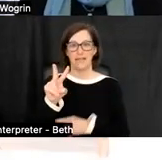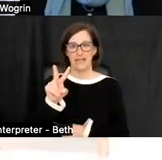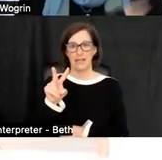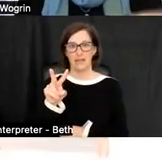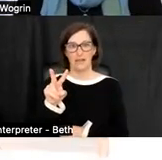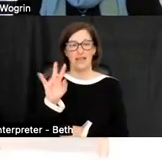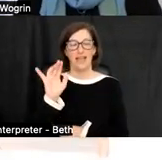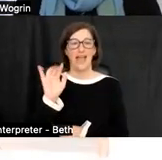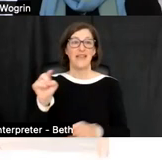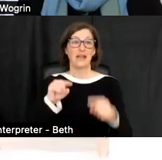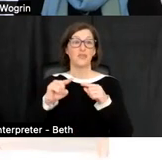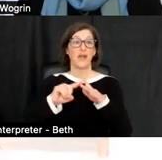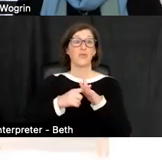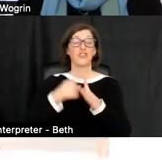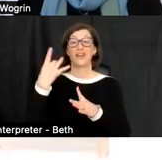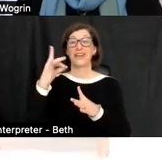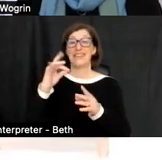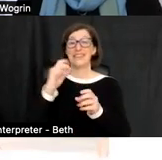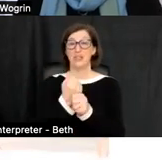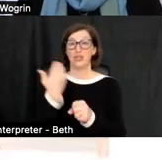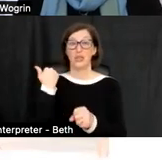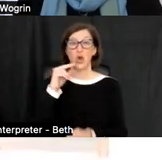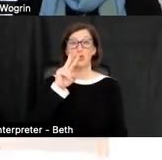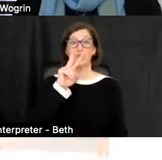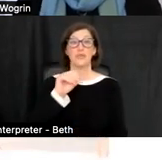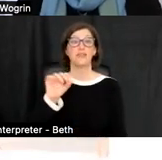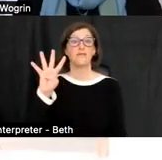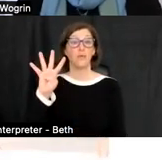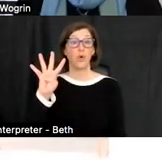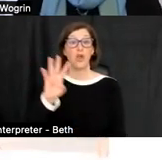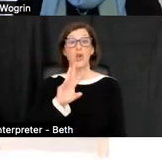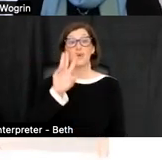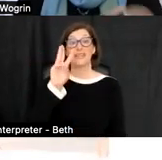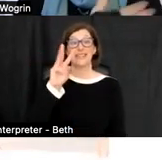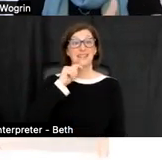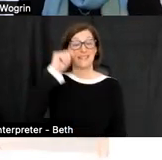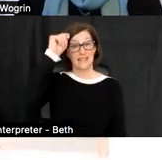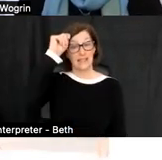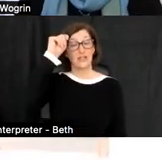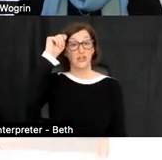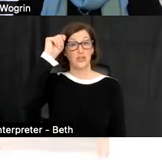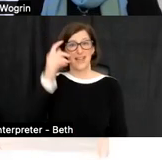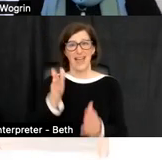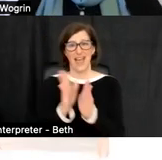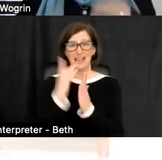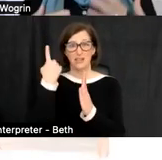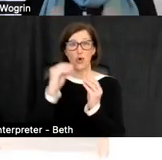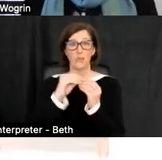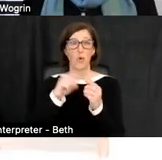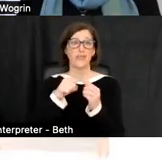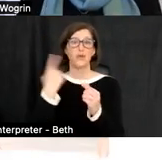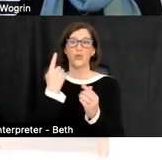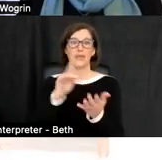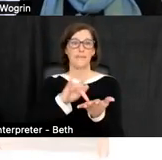goes back, we started 18 years ago in 2004 when 6 adolescents came to really ask for more than just the medicines. They